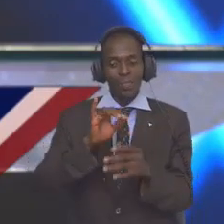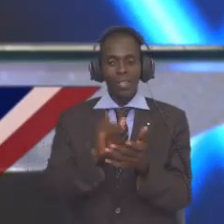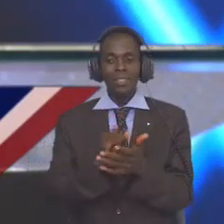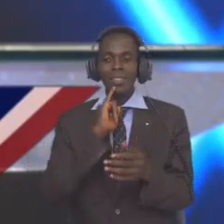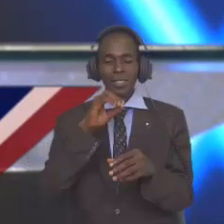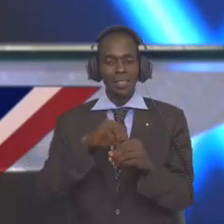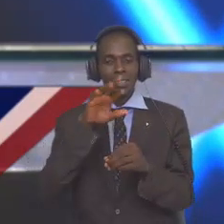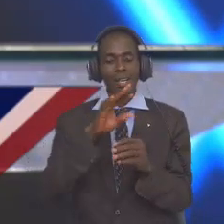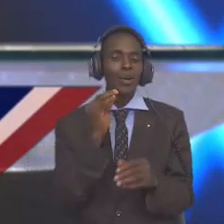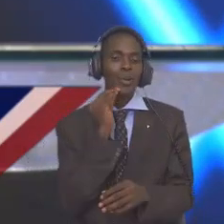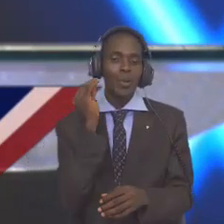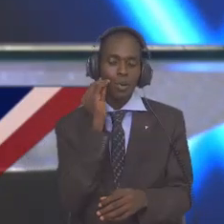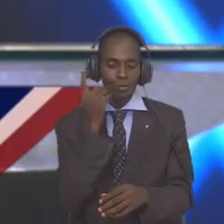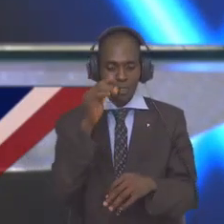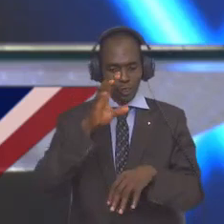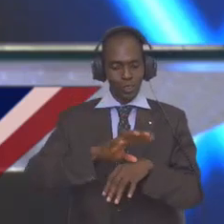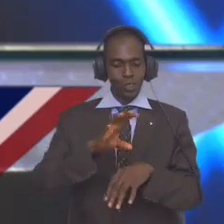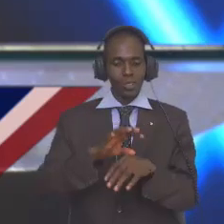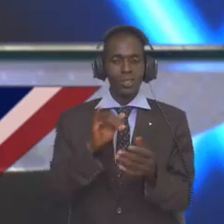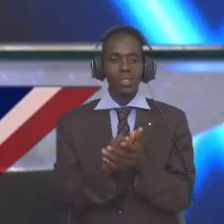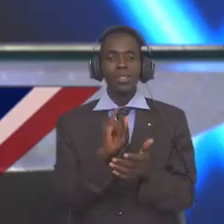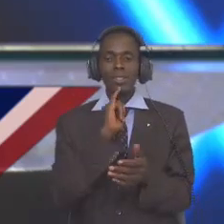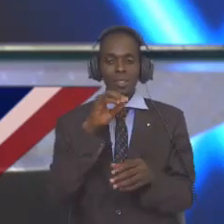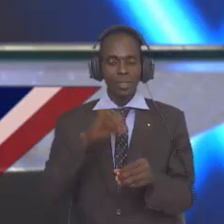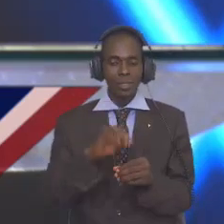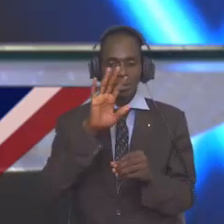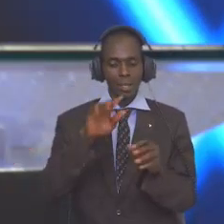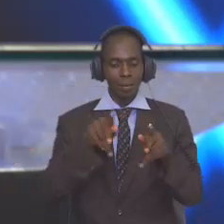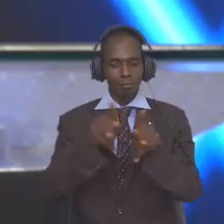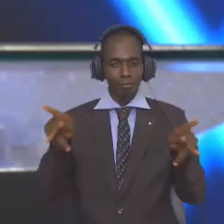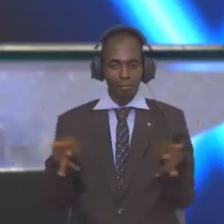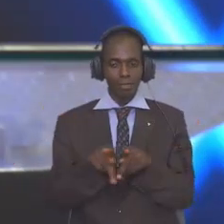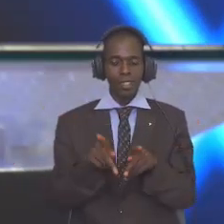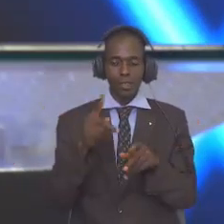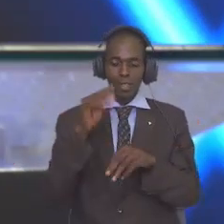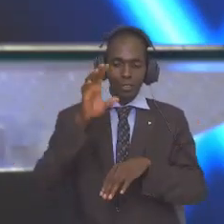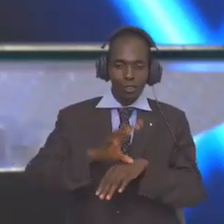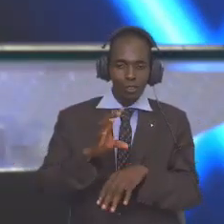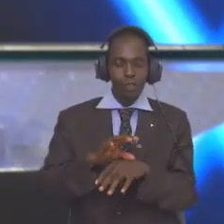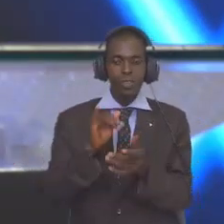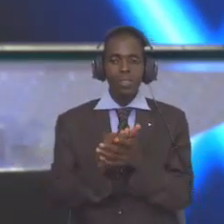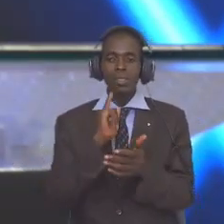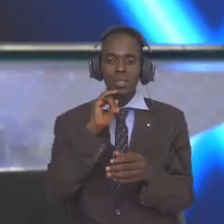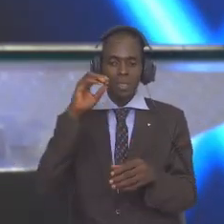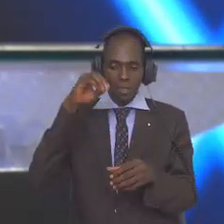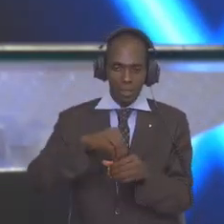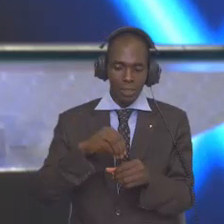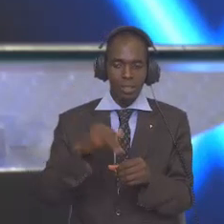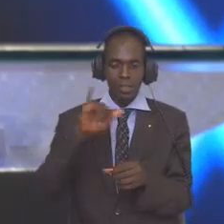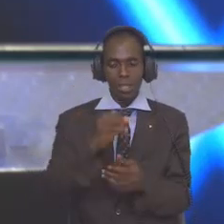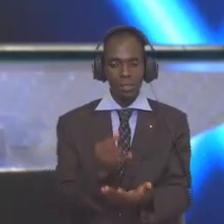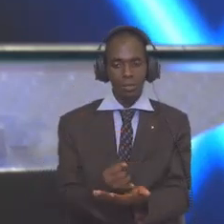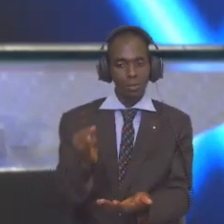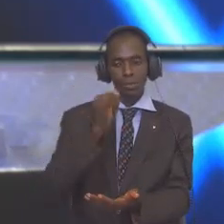their compound, the church in their quarters, the church in their